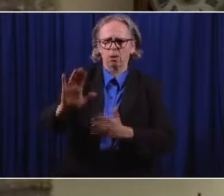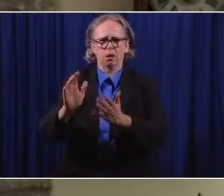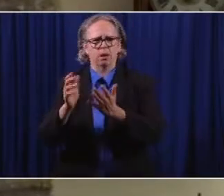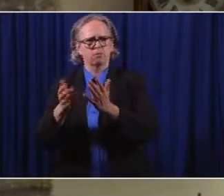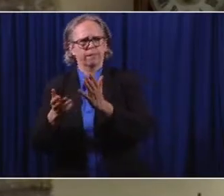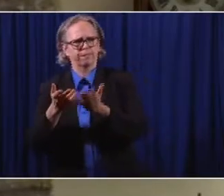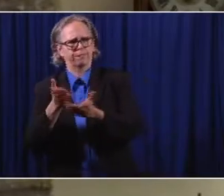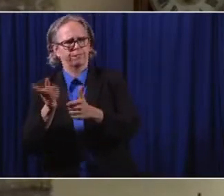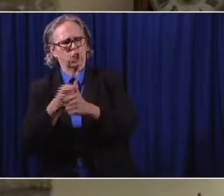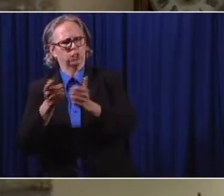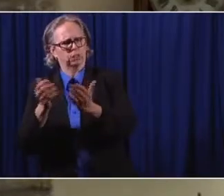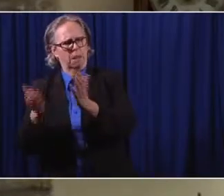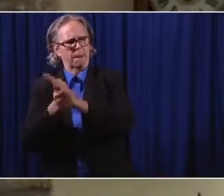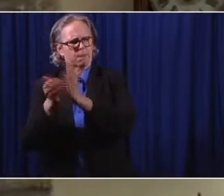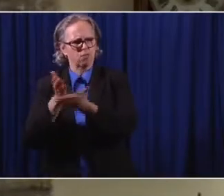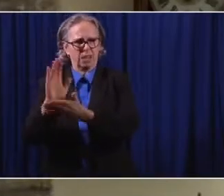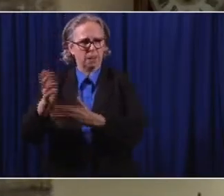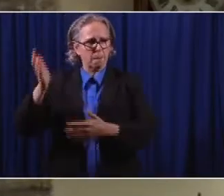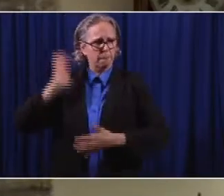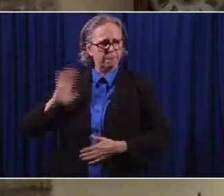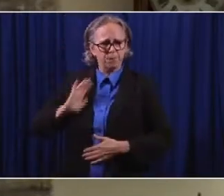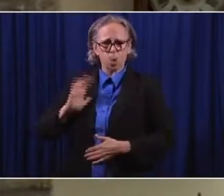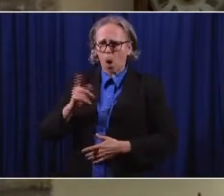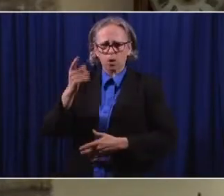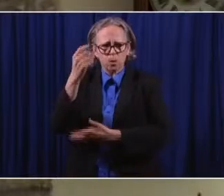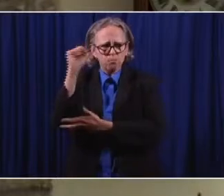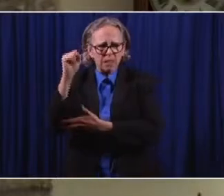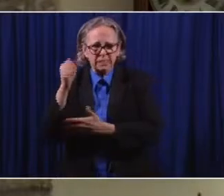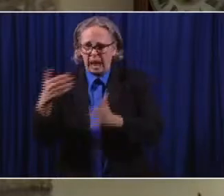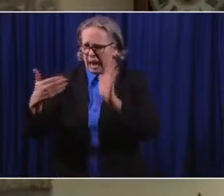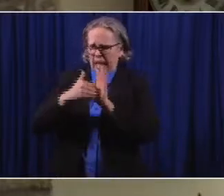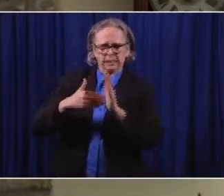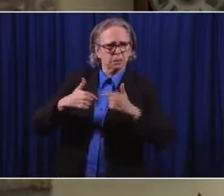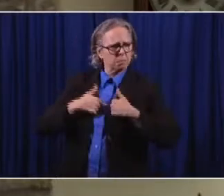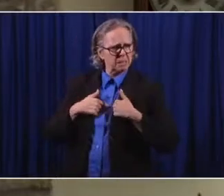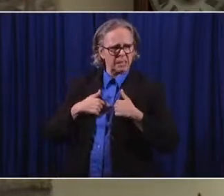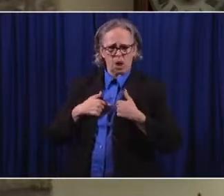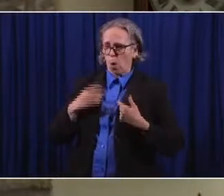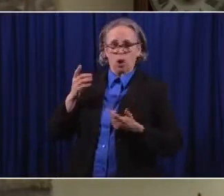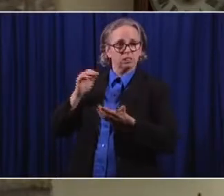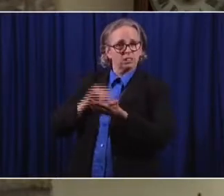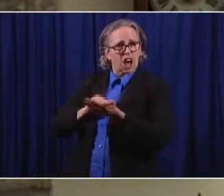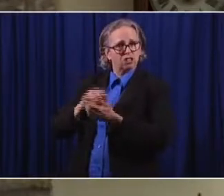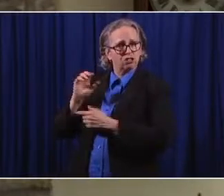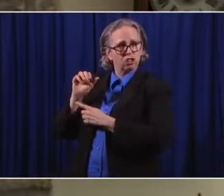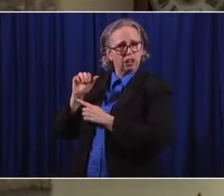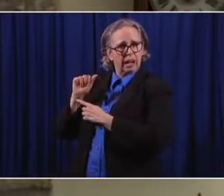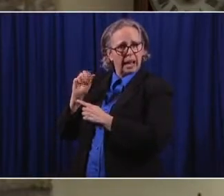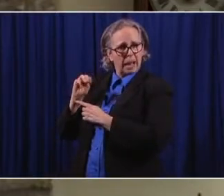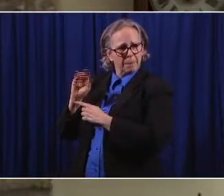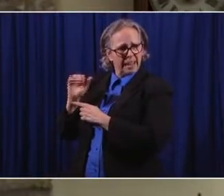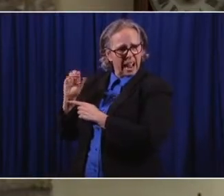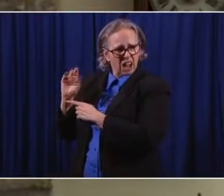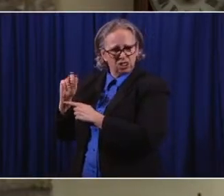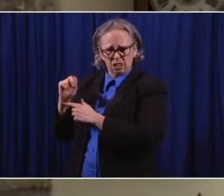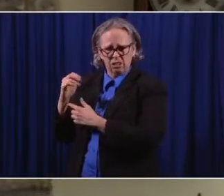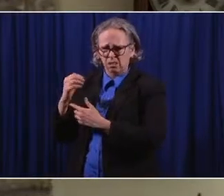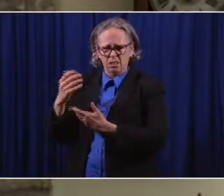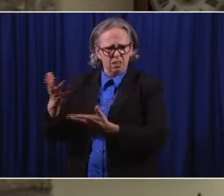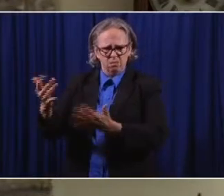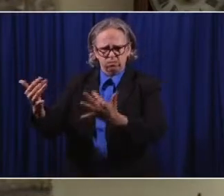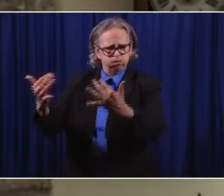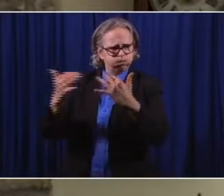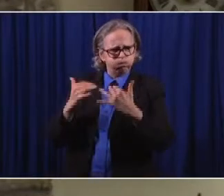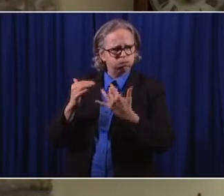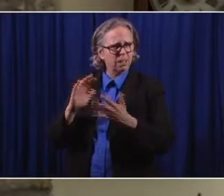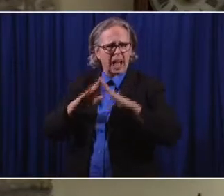Dr. Acton, demonstrators who demonstrated against me, demonstrators who came out to our house and went by and